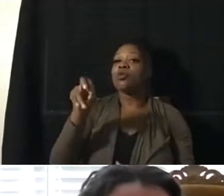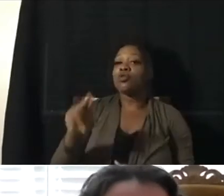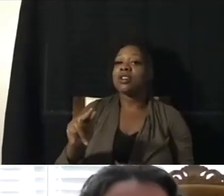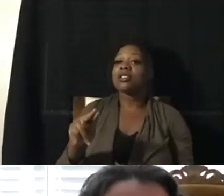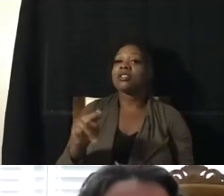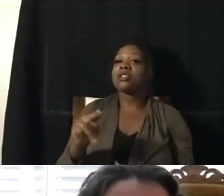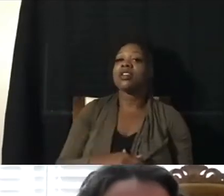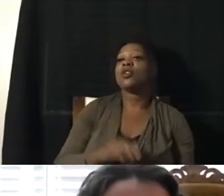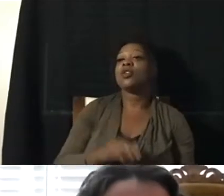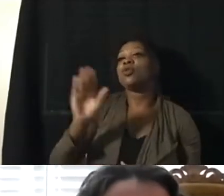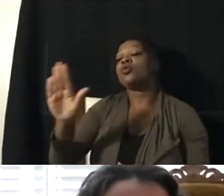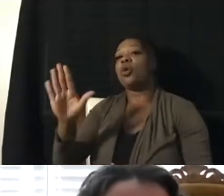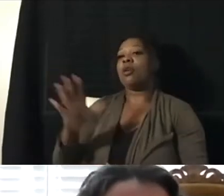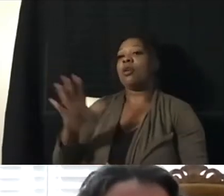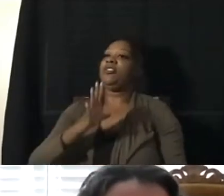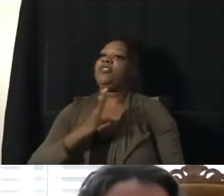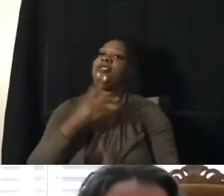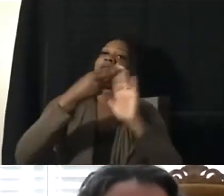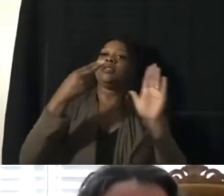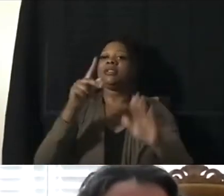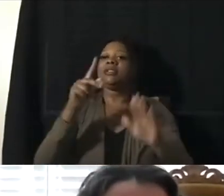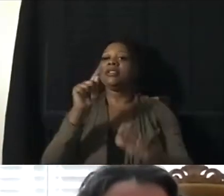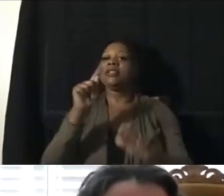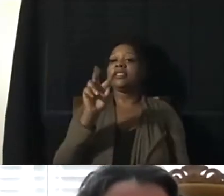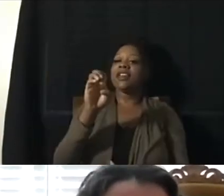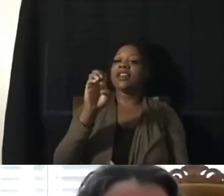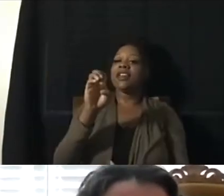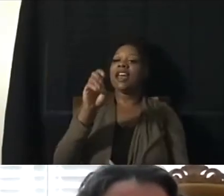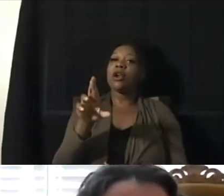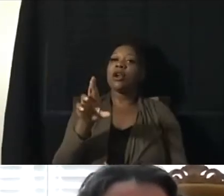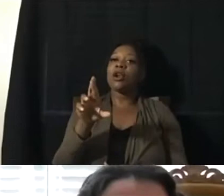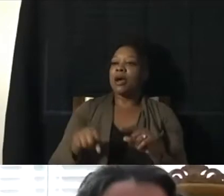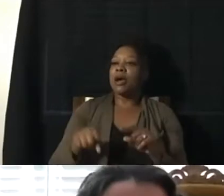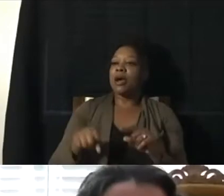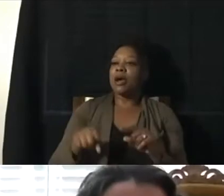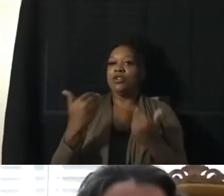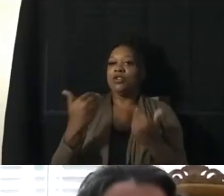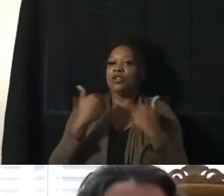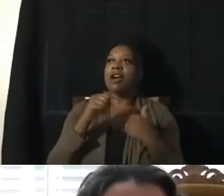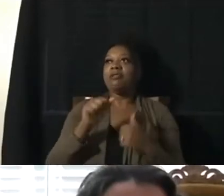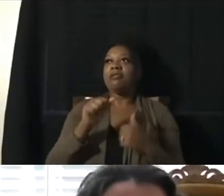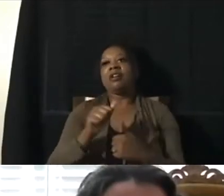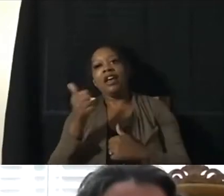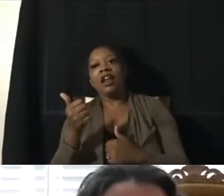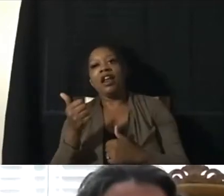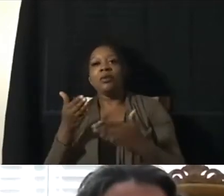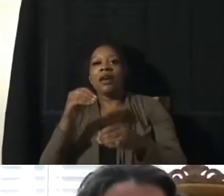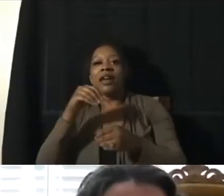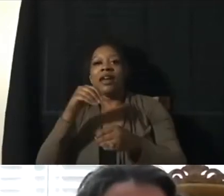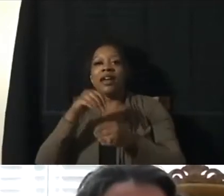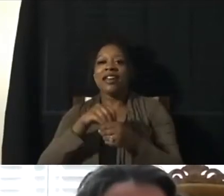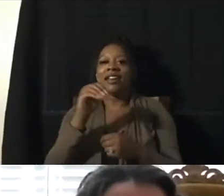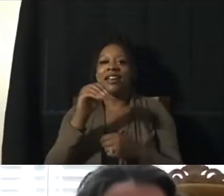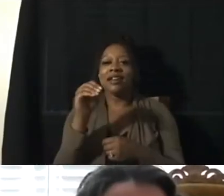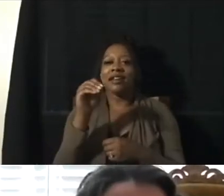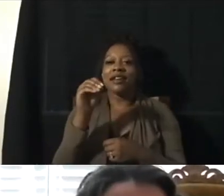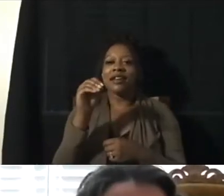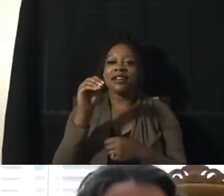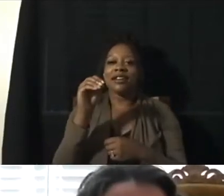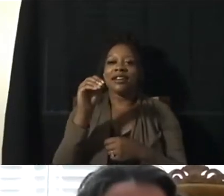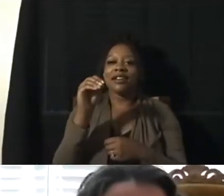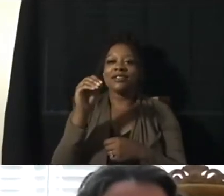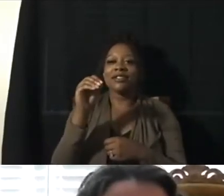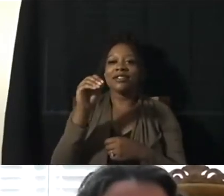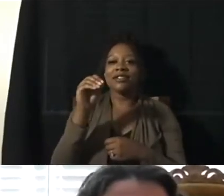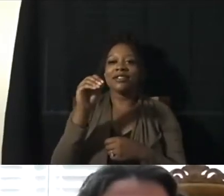editor, you unofficially kind of have the diversity beat at IndieWire as well. Why is it important to have disabled voices covering disability in the